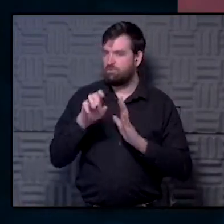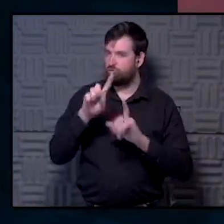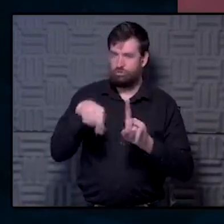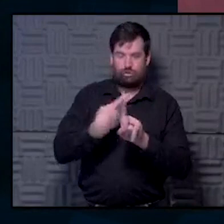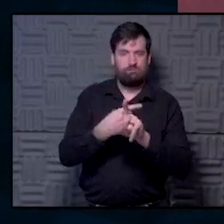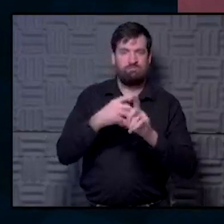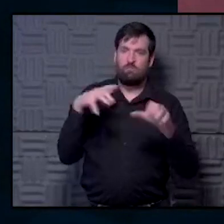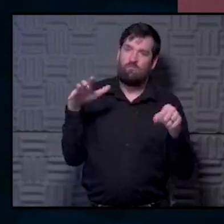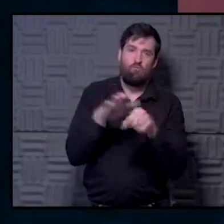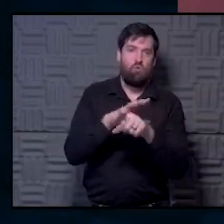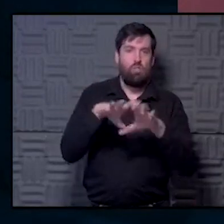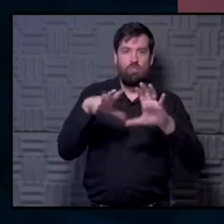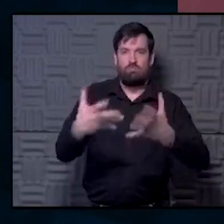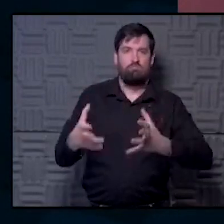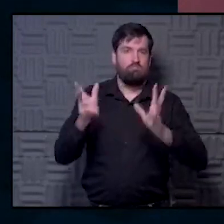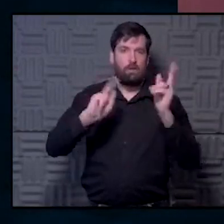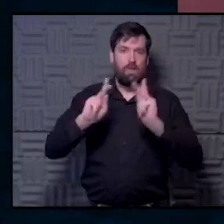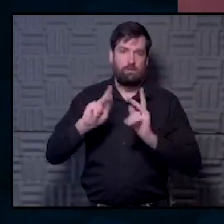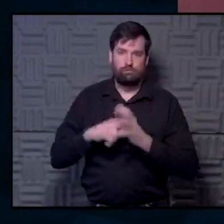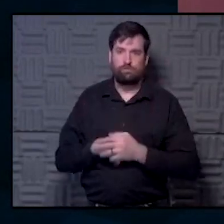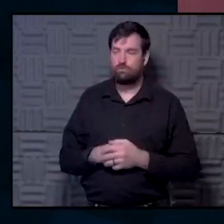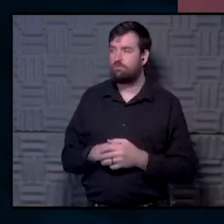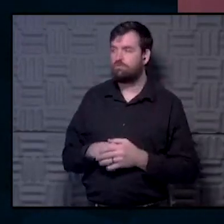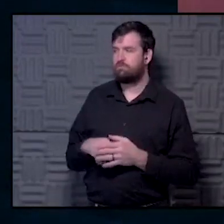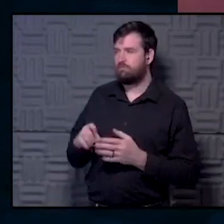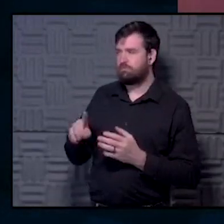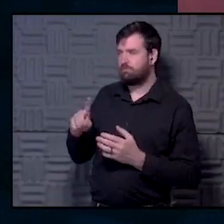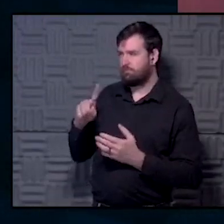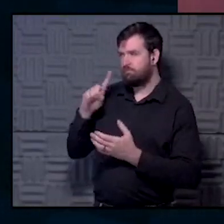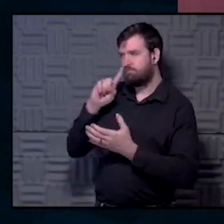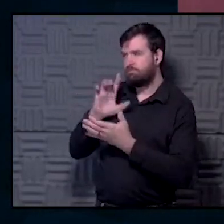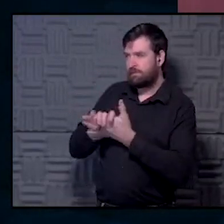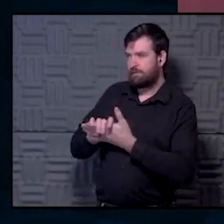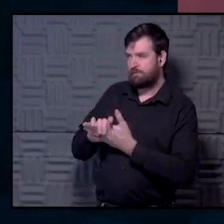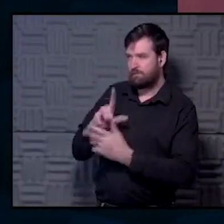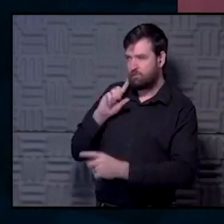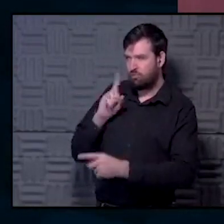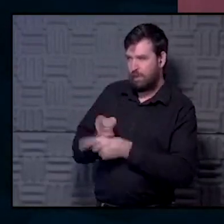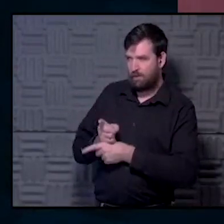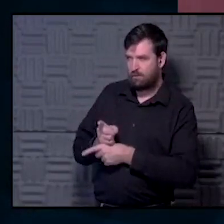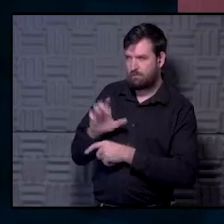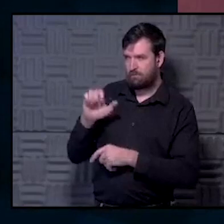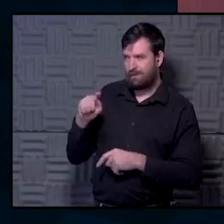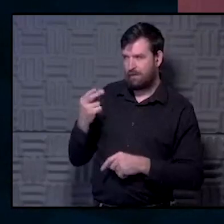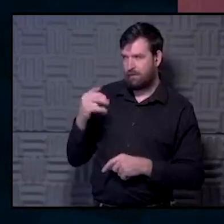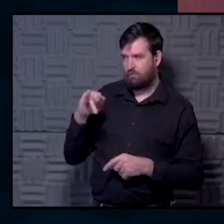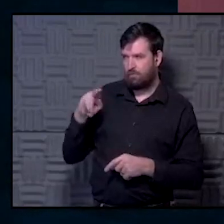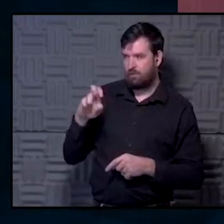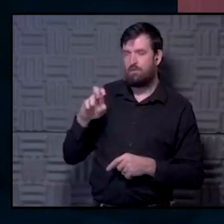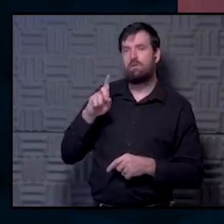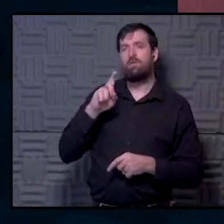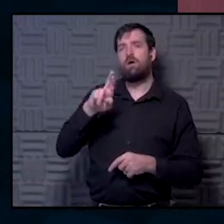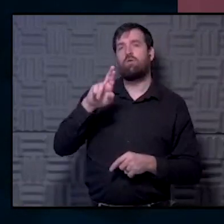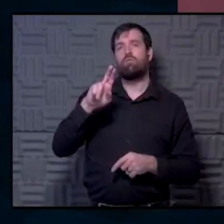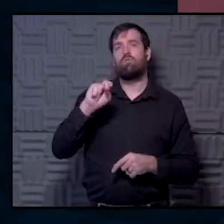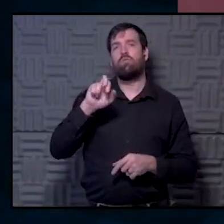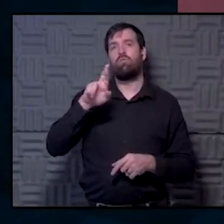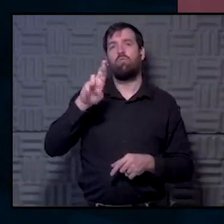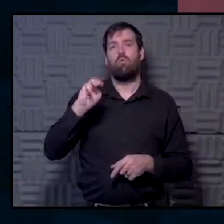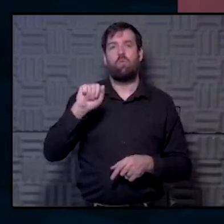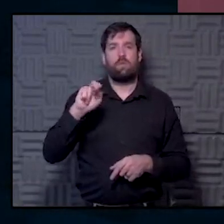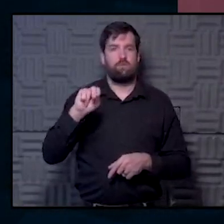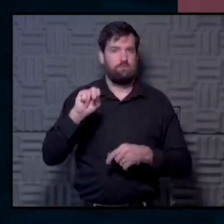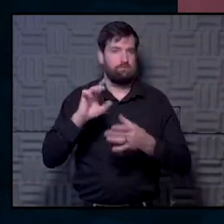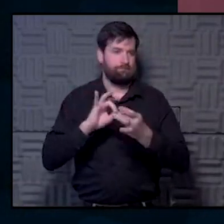whole population. I'm fairly sure that is correct, Catherine. I think Dr. Norman, I believe, shared at